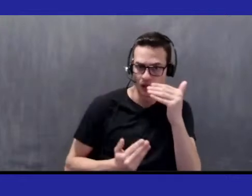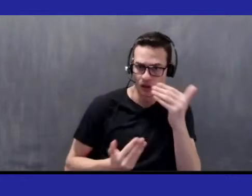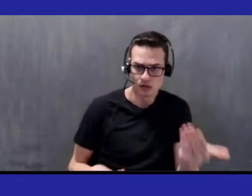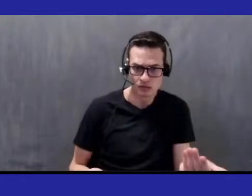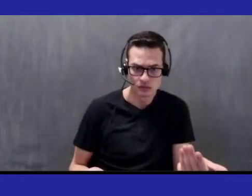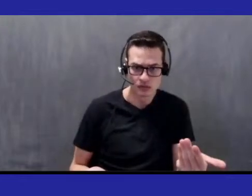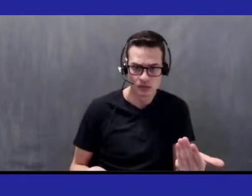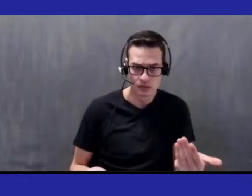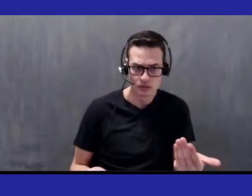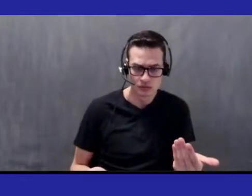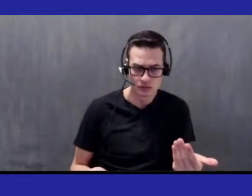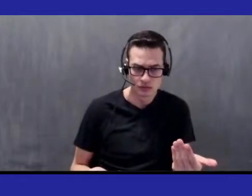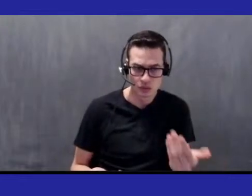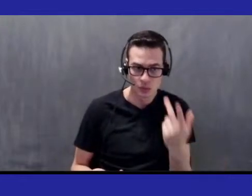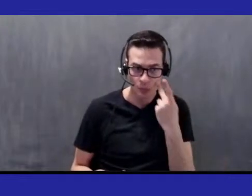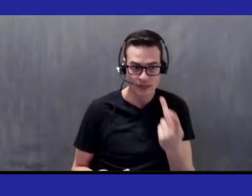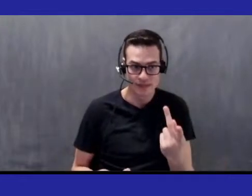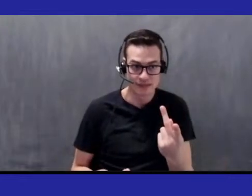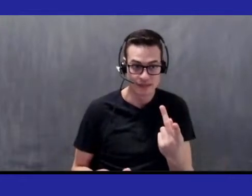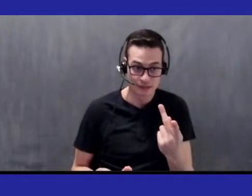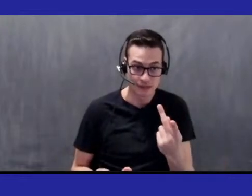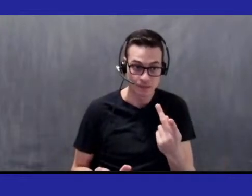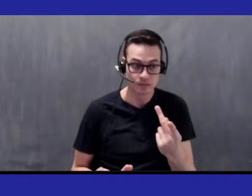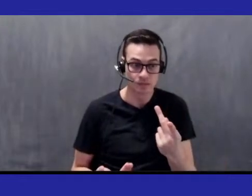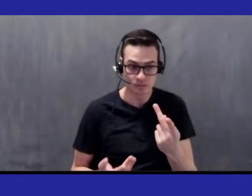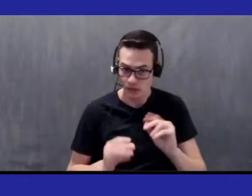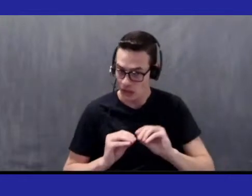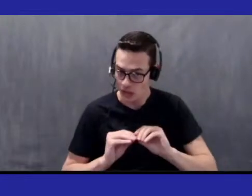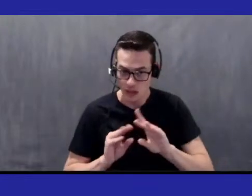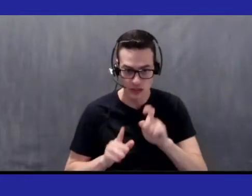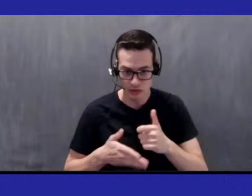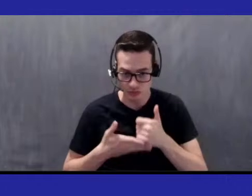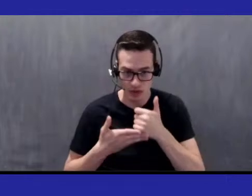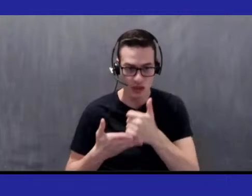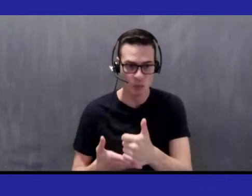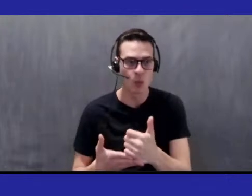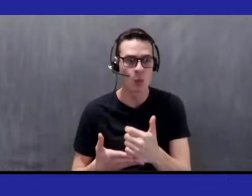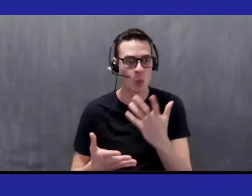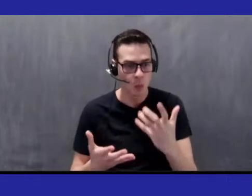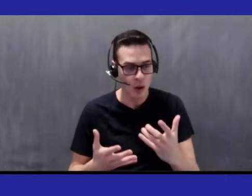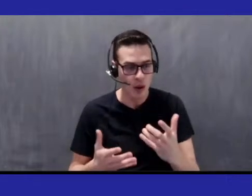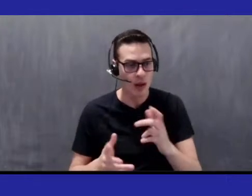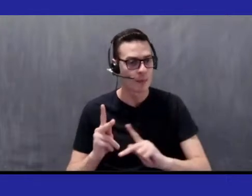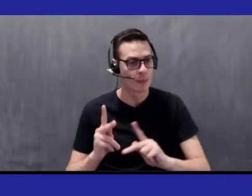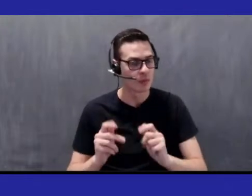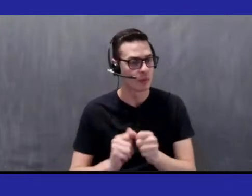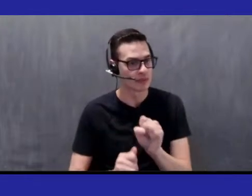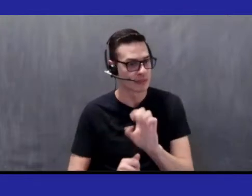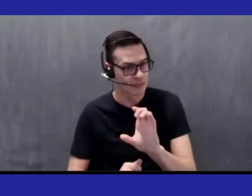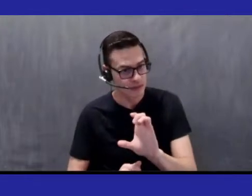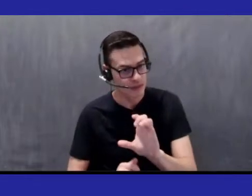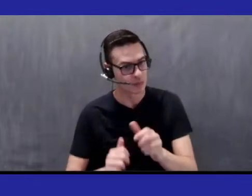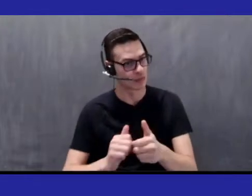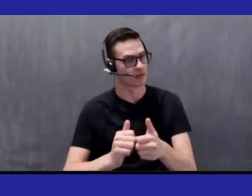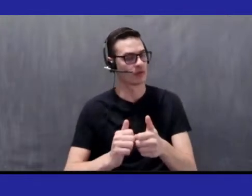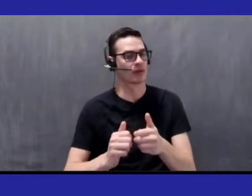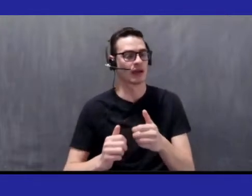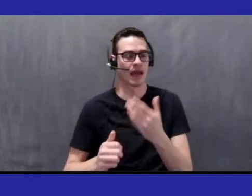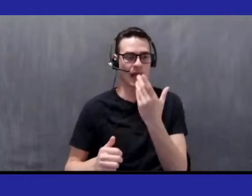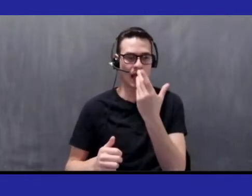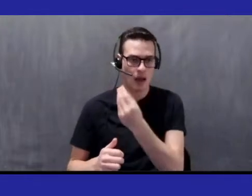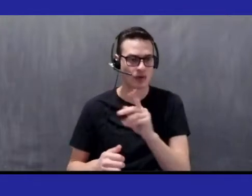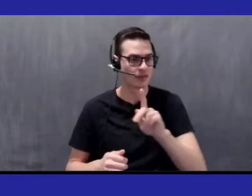keep patients with sickle cell out of the ED and instead have them engaged in comprehensive preventive outpatient